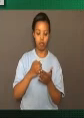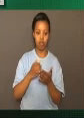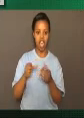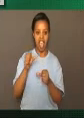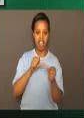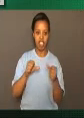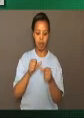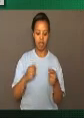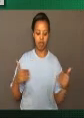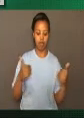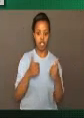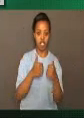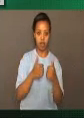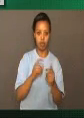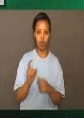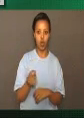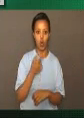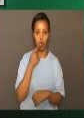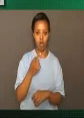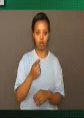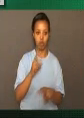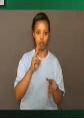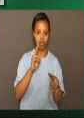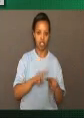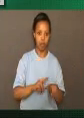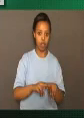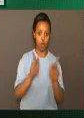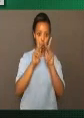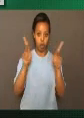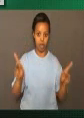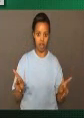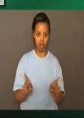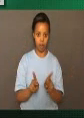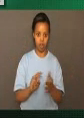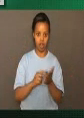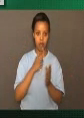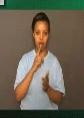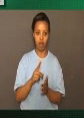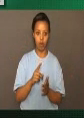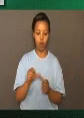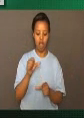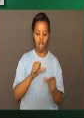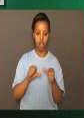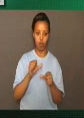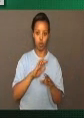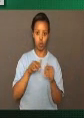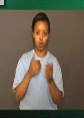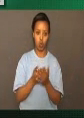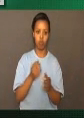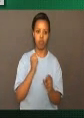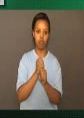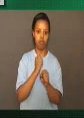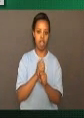relatively close together in the periodic table and are the atoms that build all